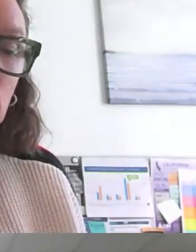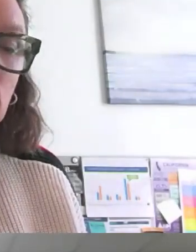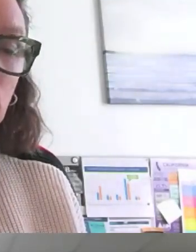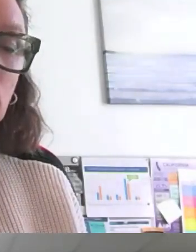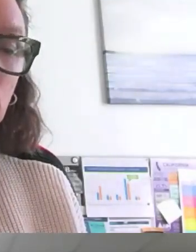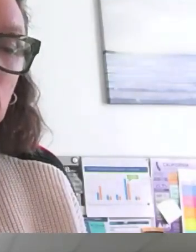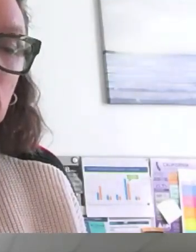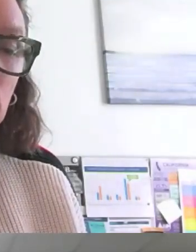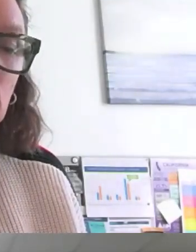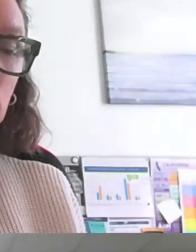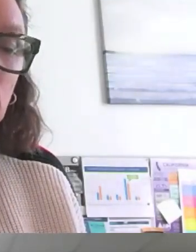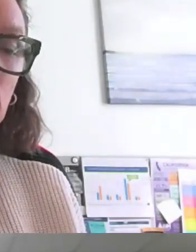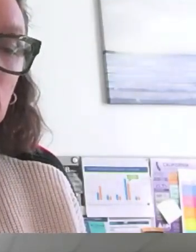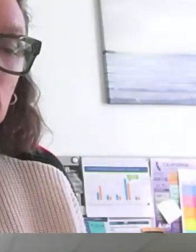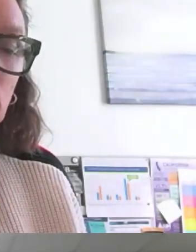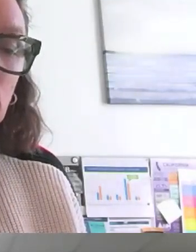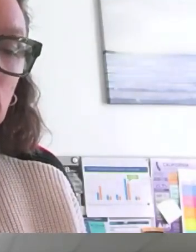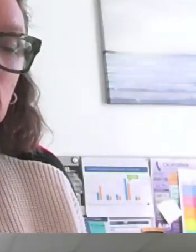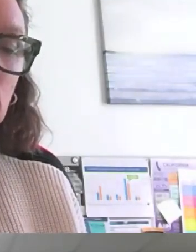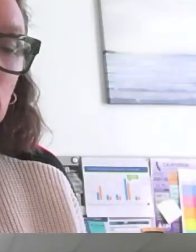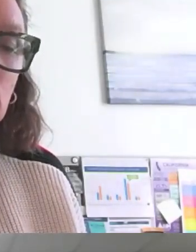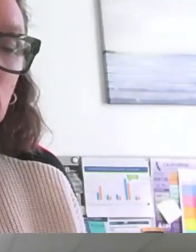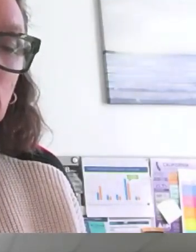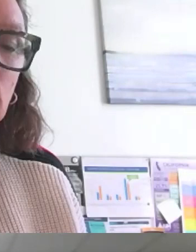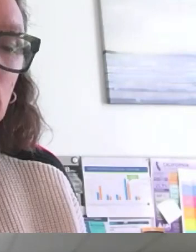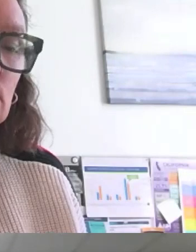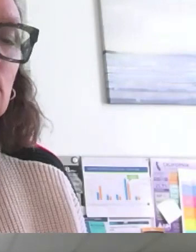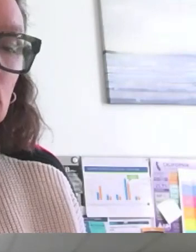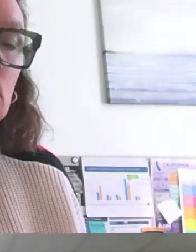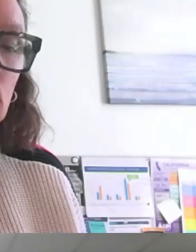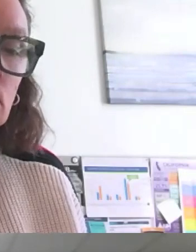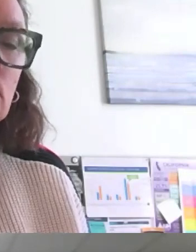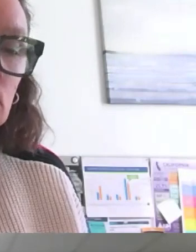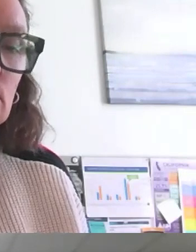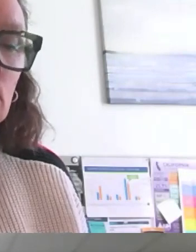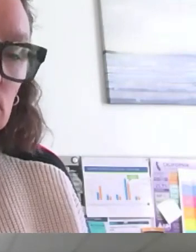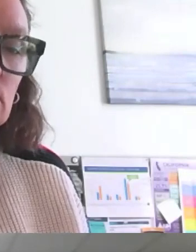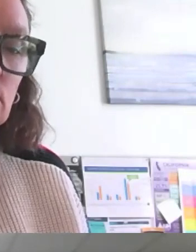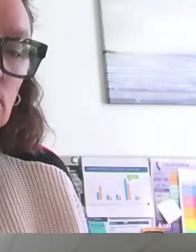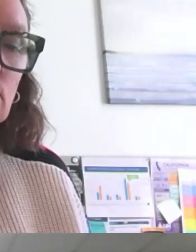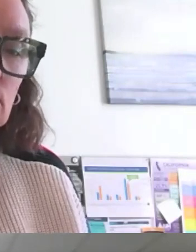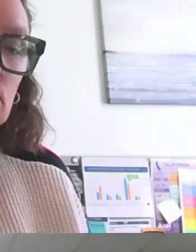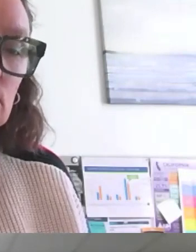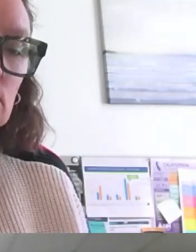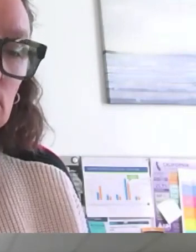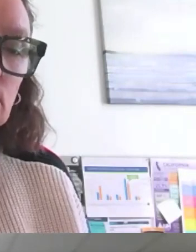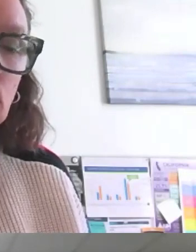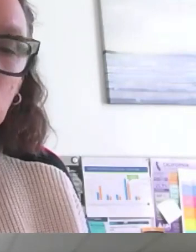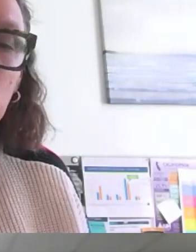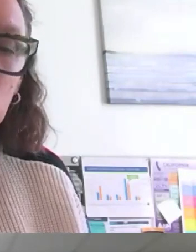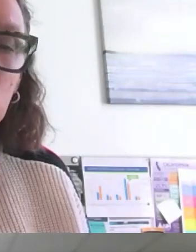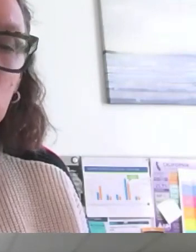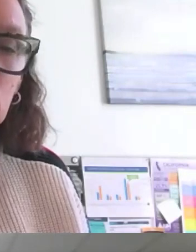youth, and we'll do some work on early start to school. But one of the things on our list is individuals who are